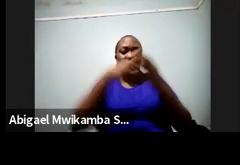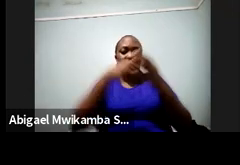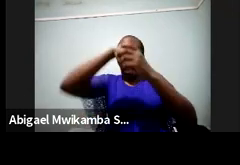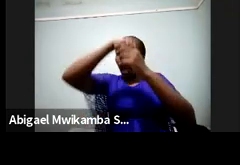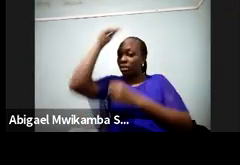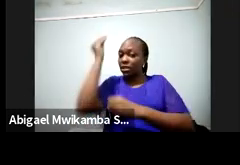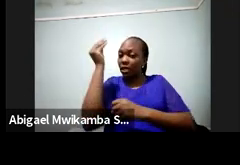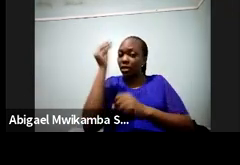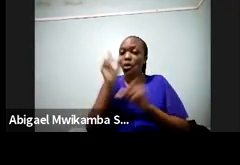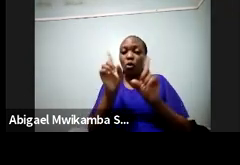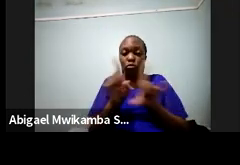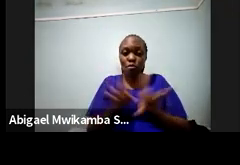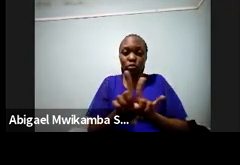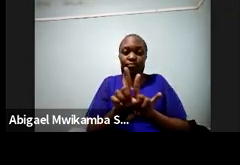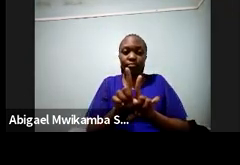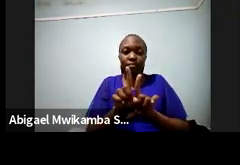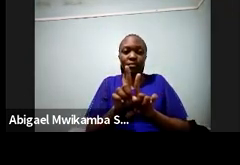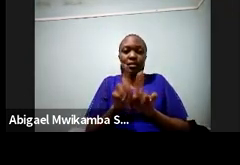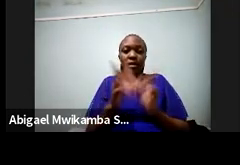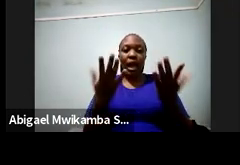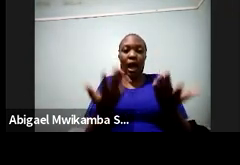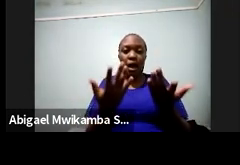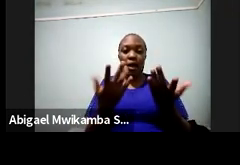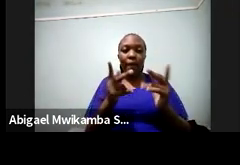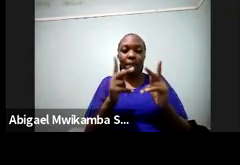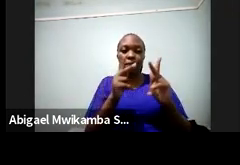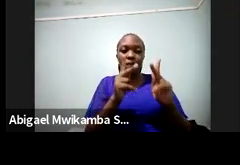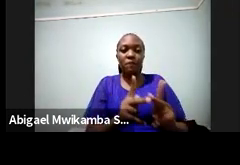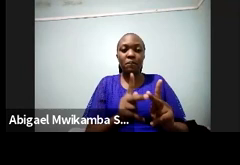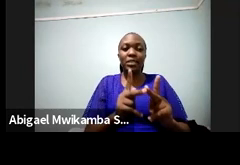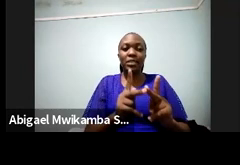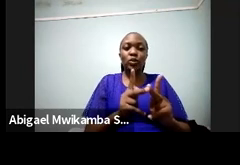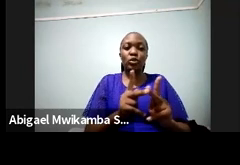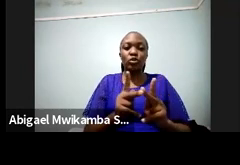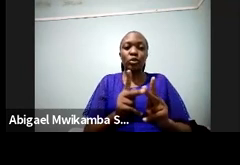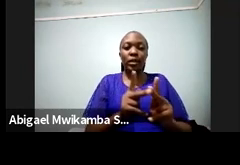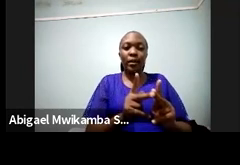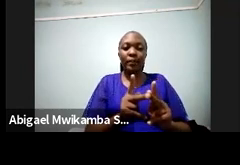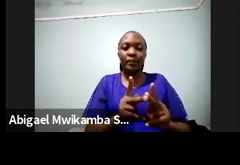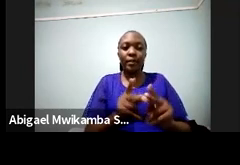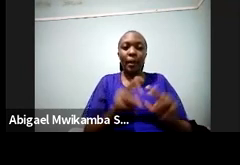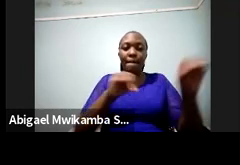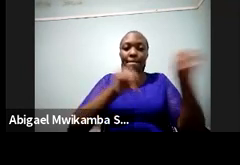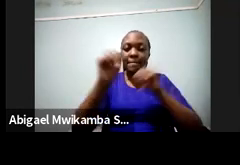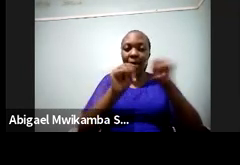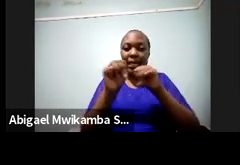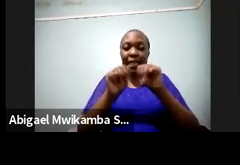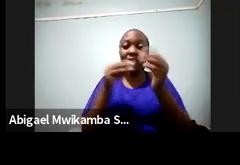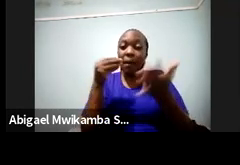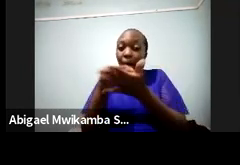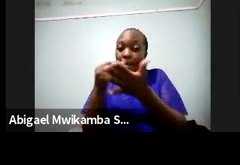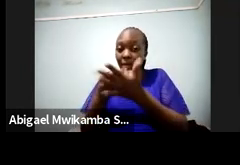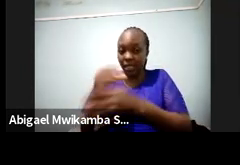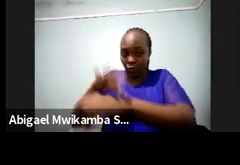and sometimes doing investments, managing your expenditure. All that is knowledge around financial